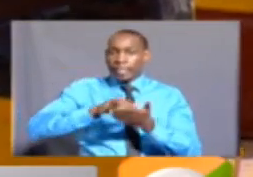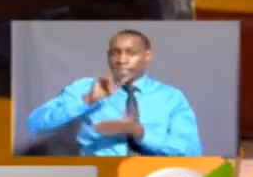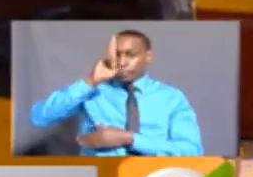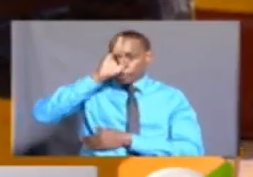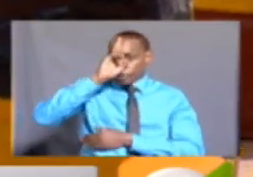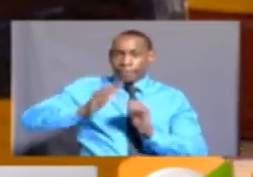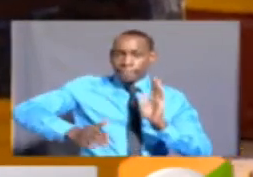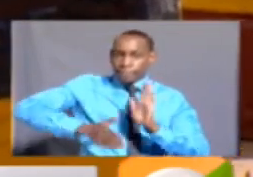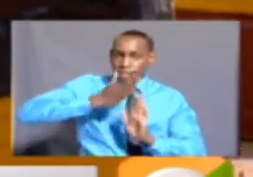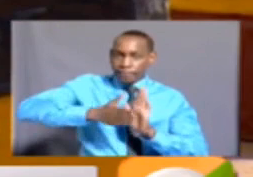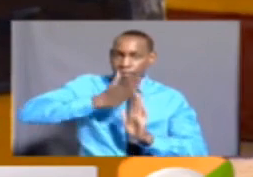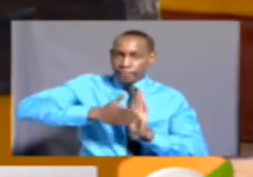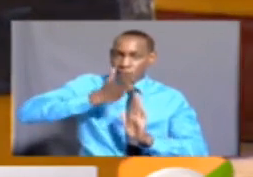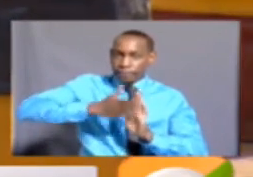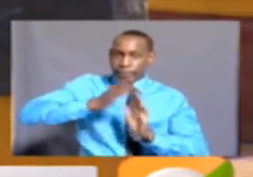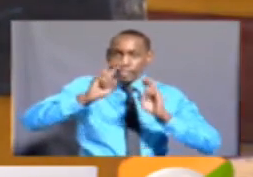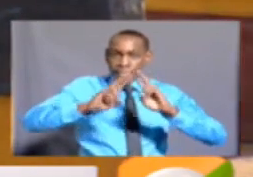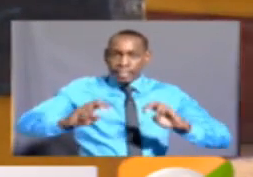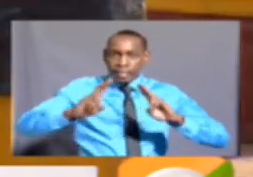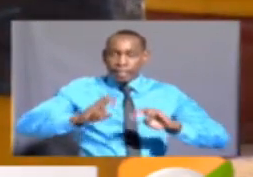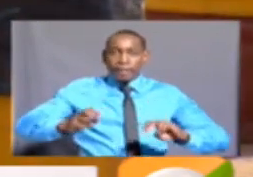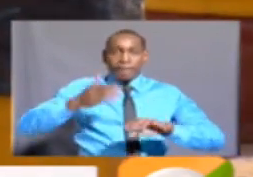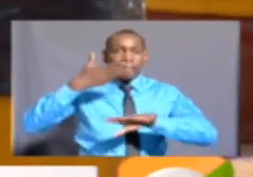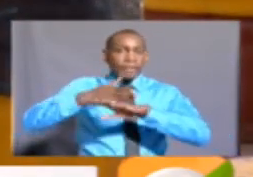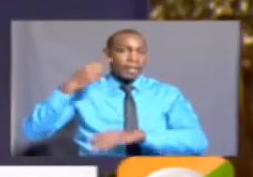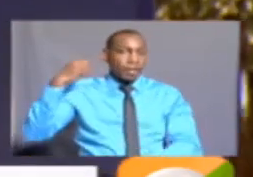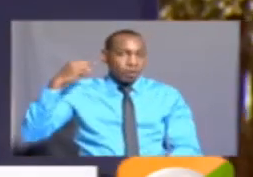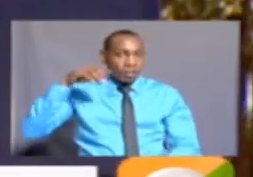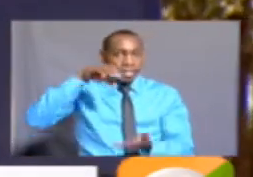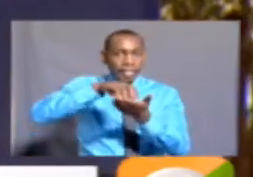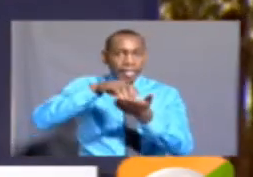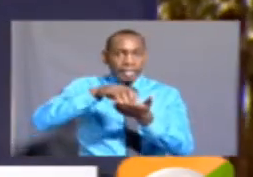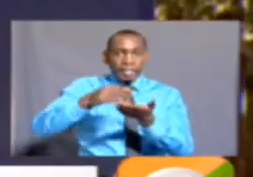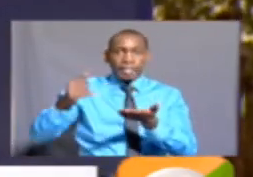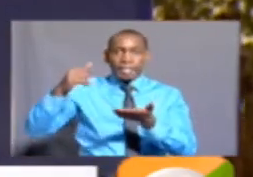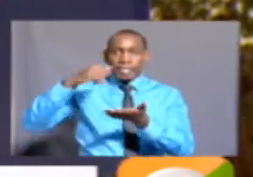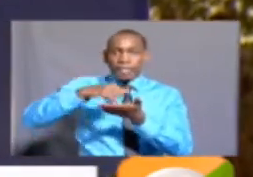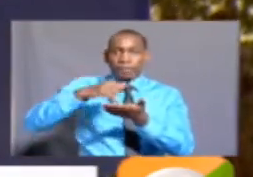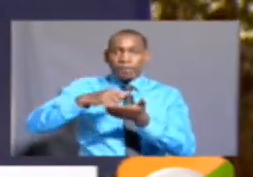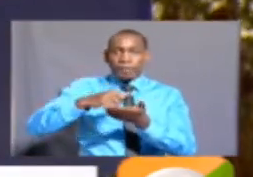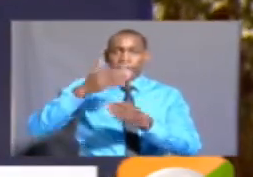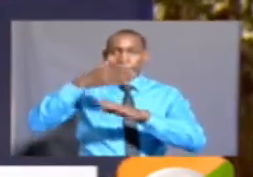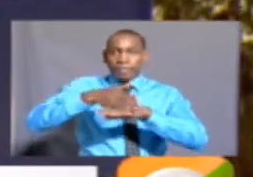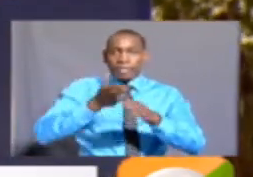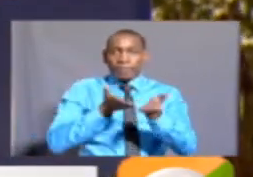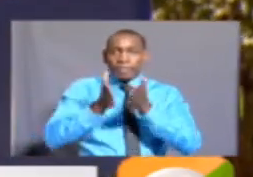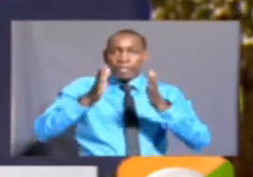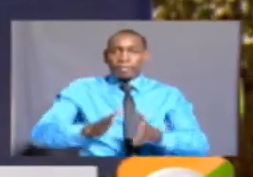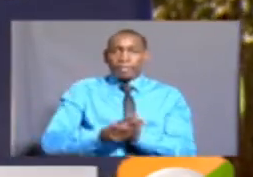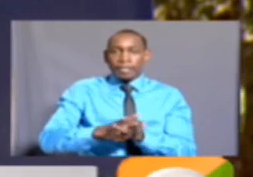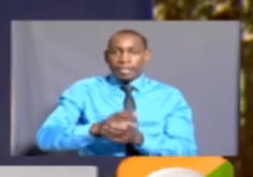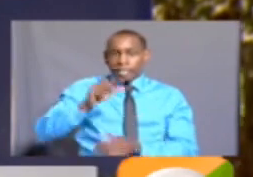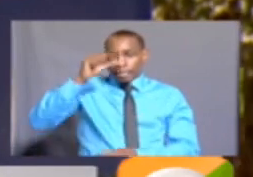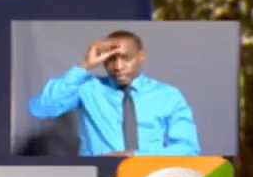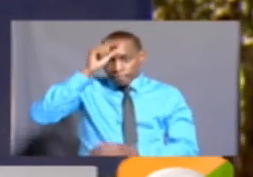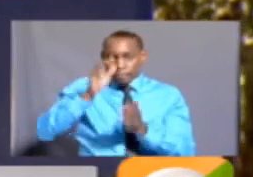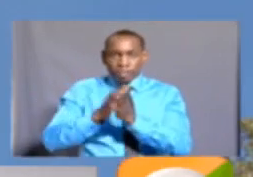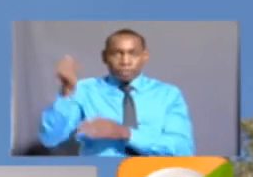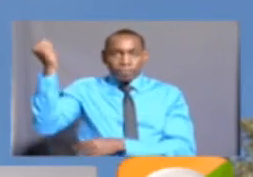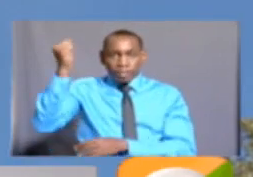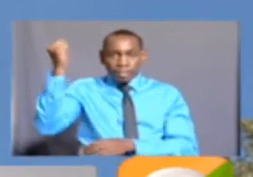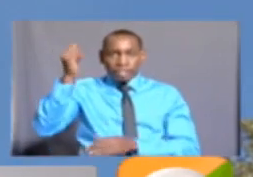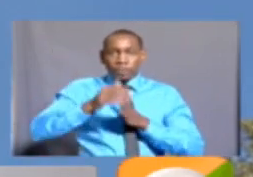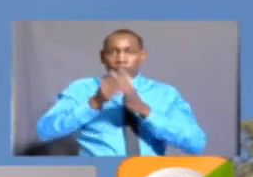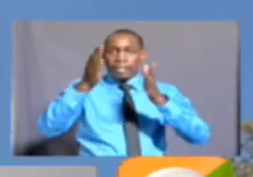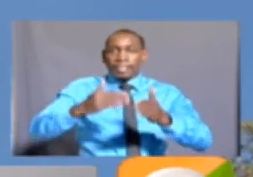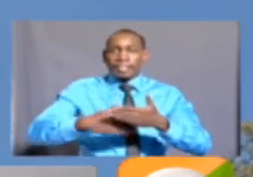to expedite investigations into the fake gold scandal implicating dubious businessmen, influential government and political leaders